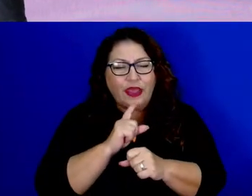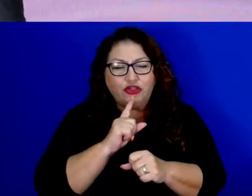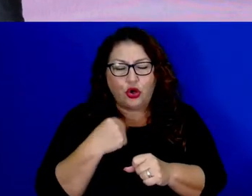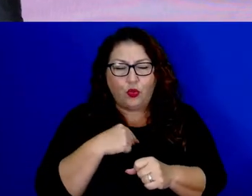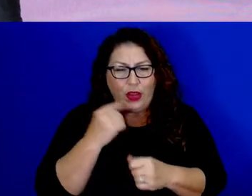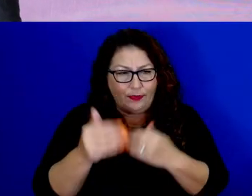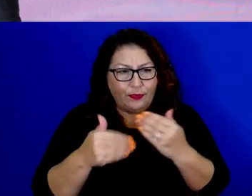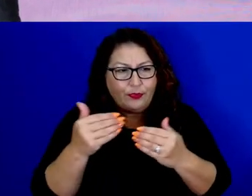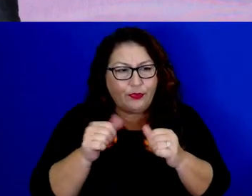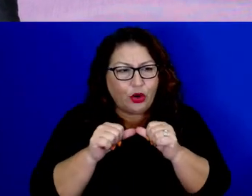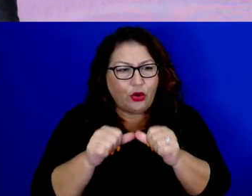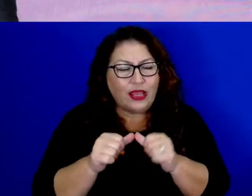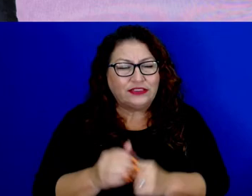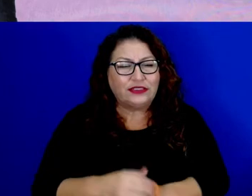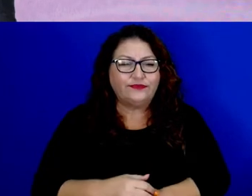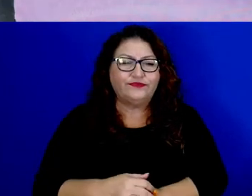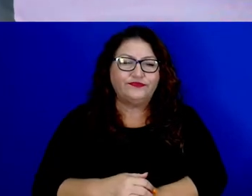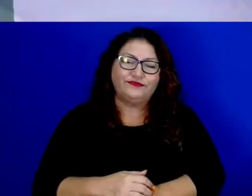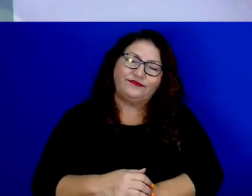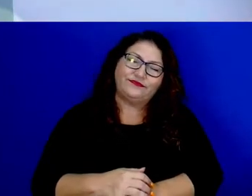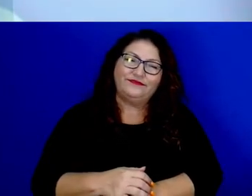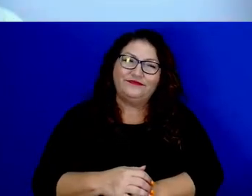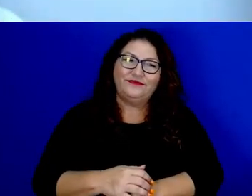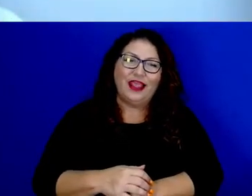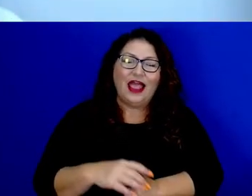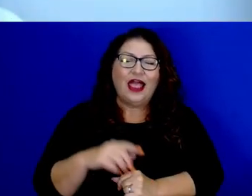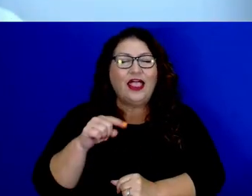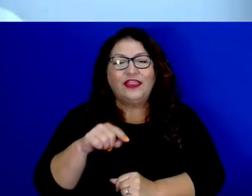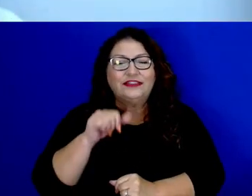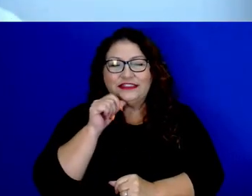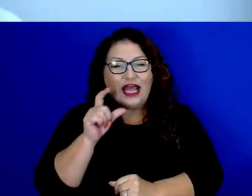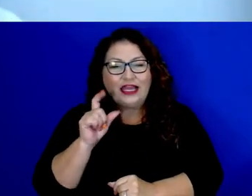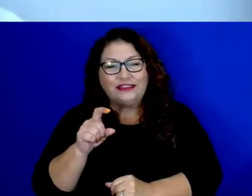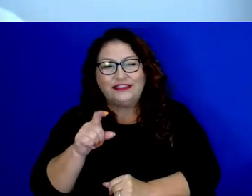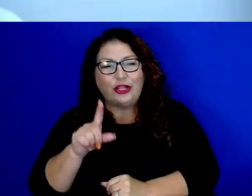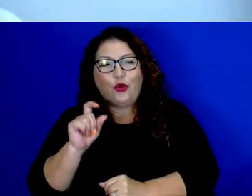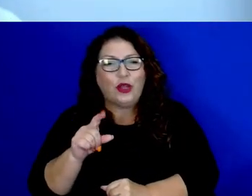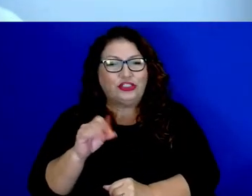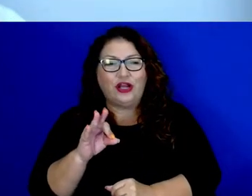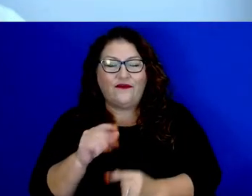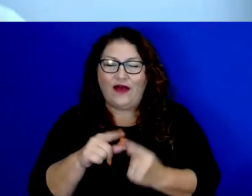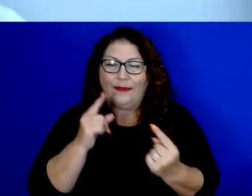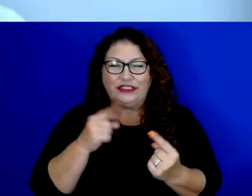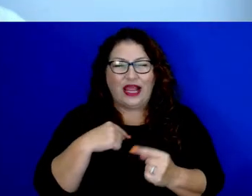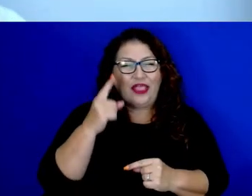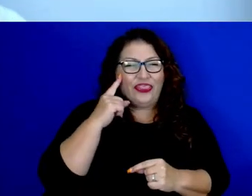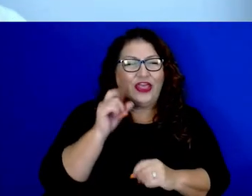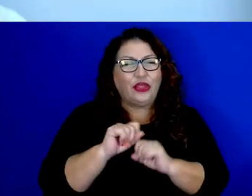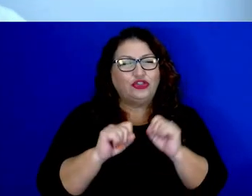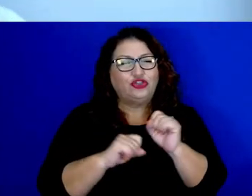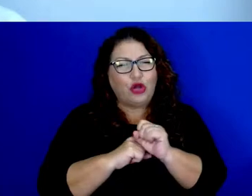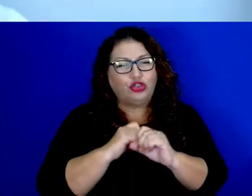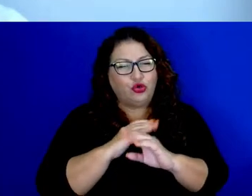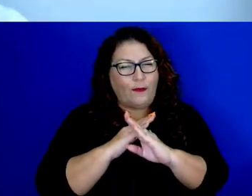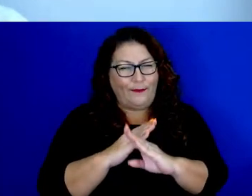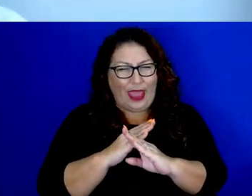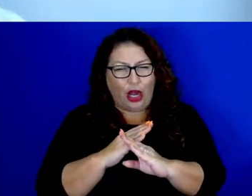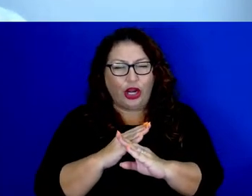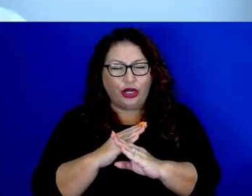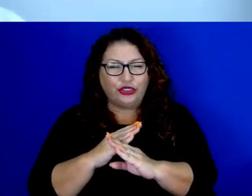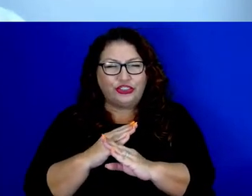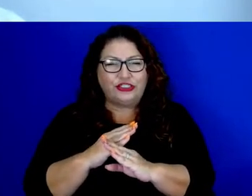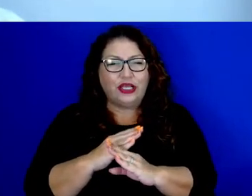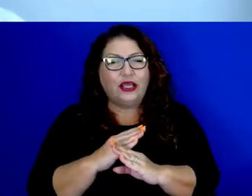Yeah, I mean, this is not necessarily a question of opposition. I think that there are structural barriers, you know,